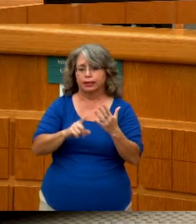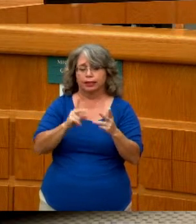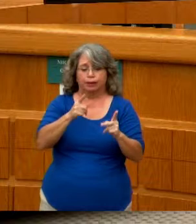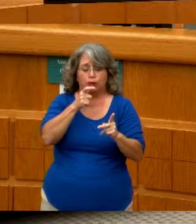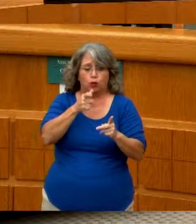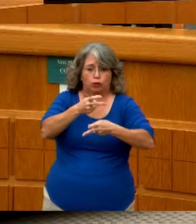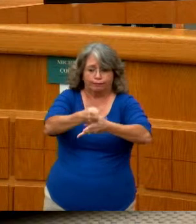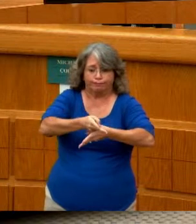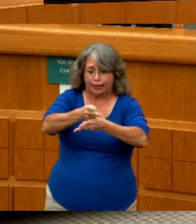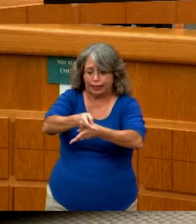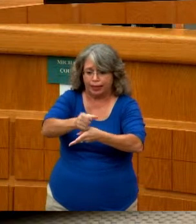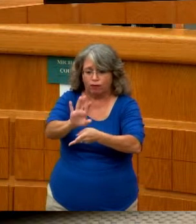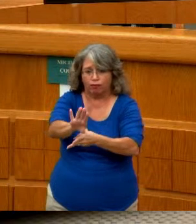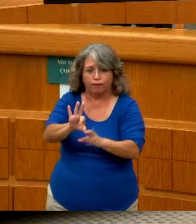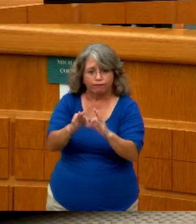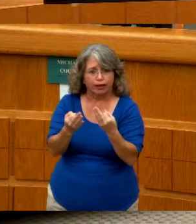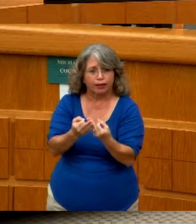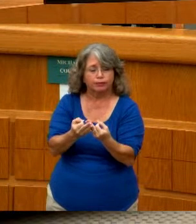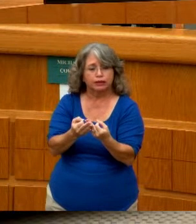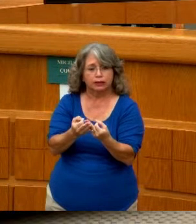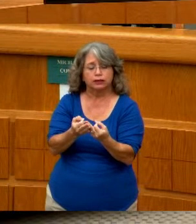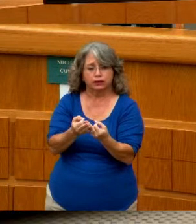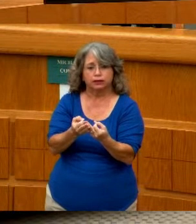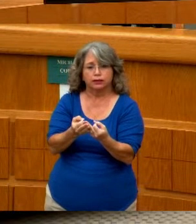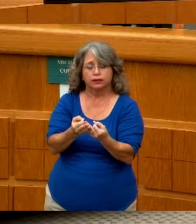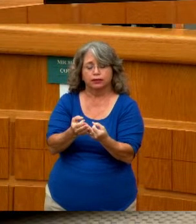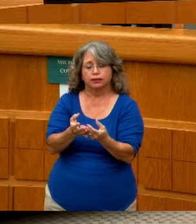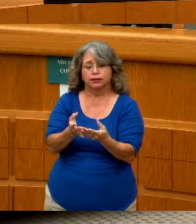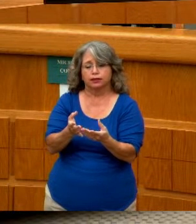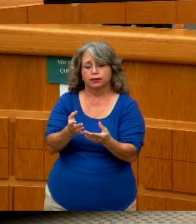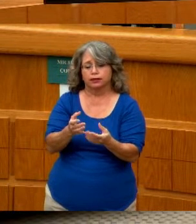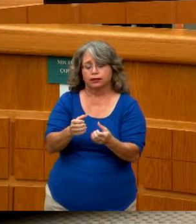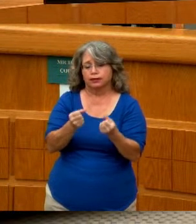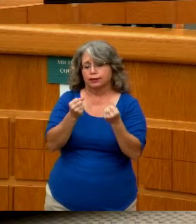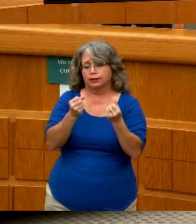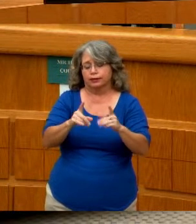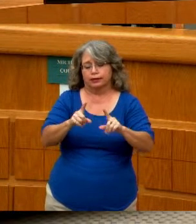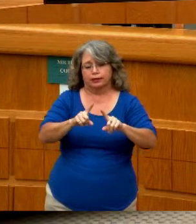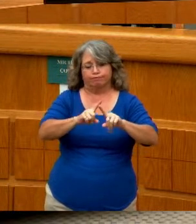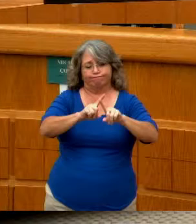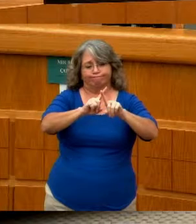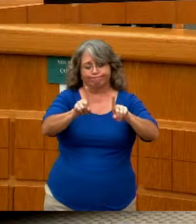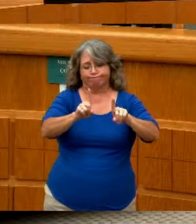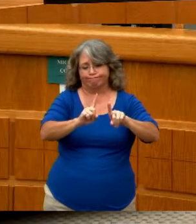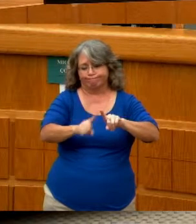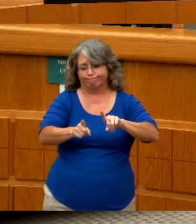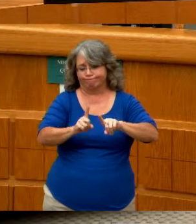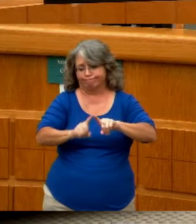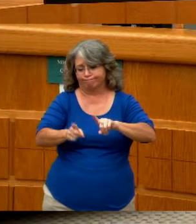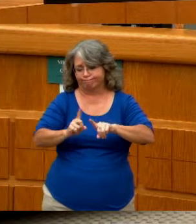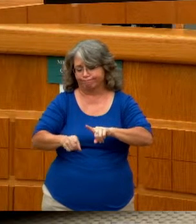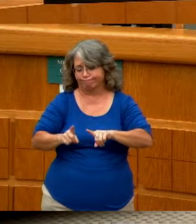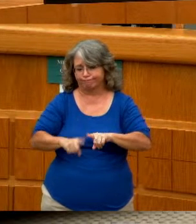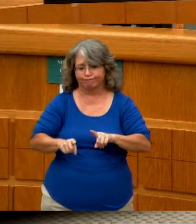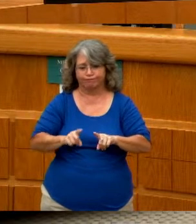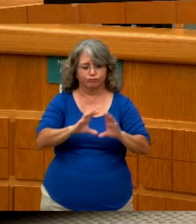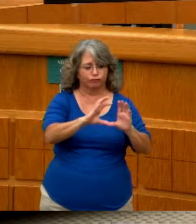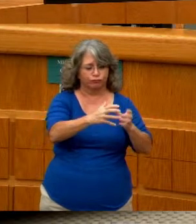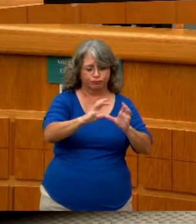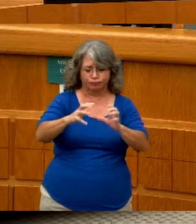who are caretakers, who are caring for family members. There are so many different,